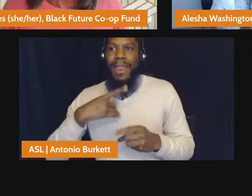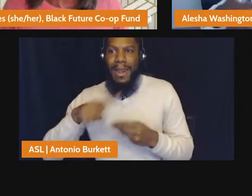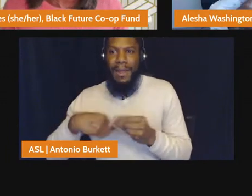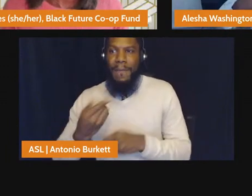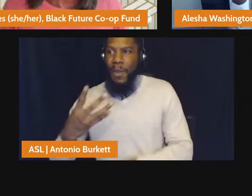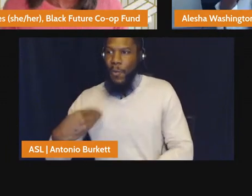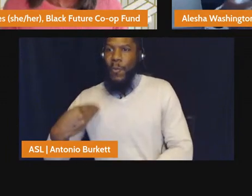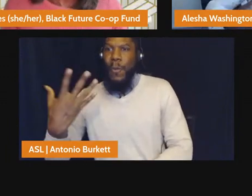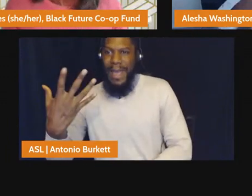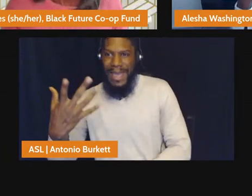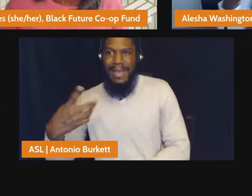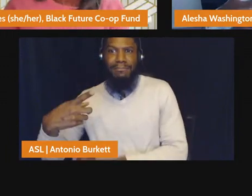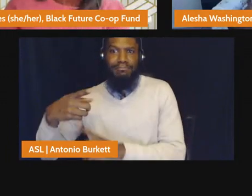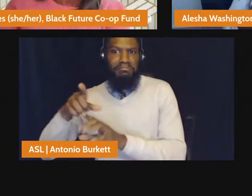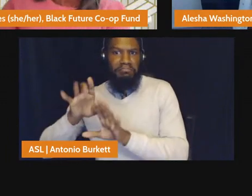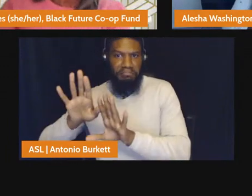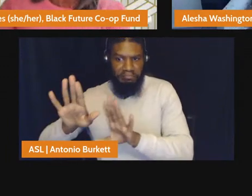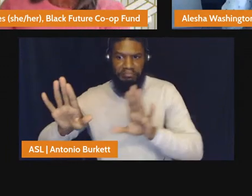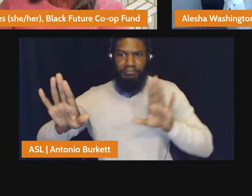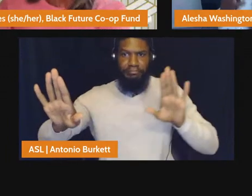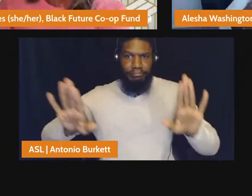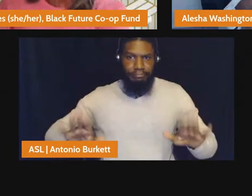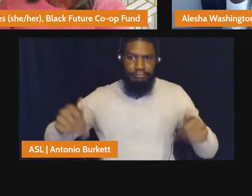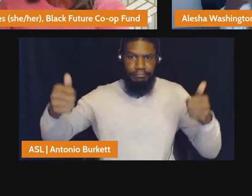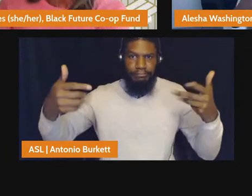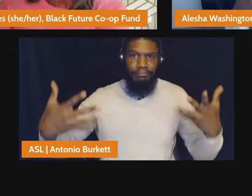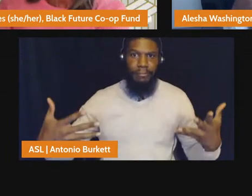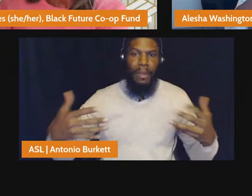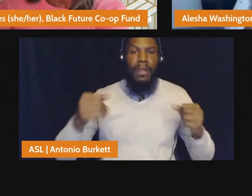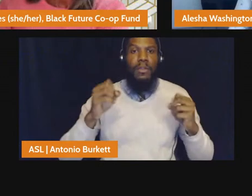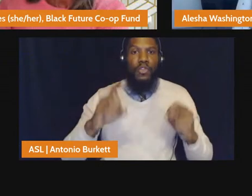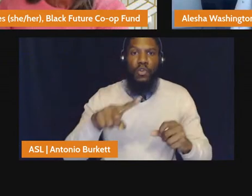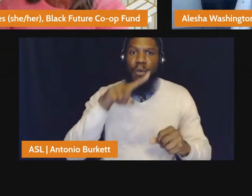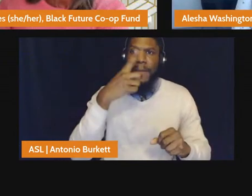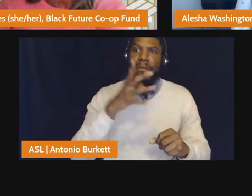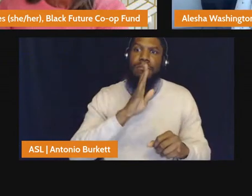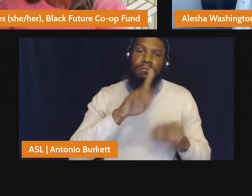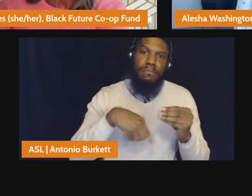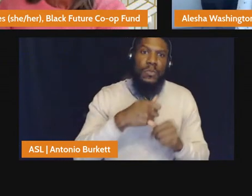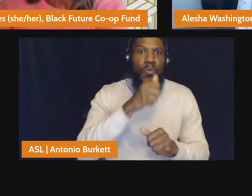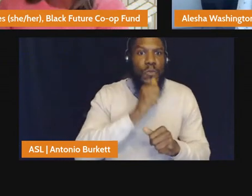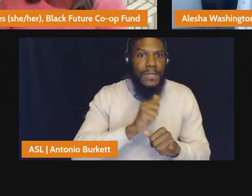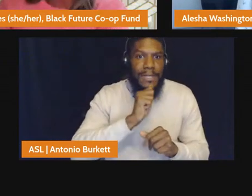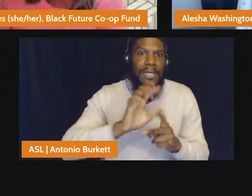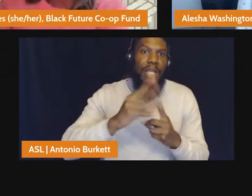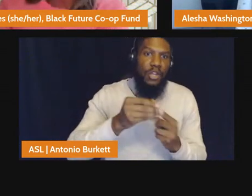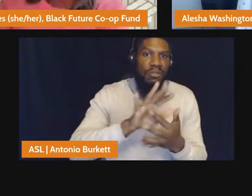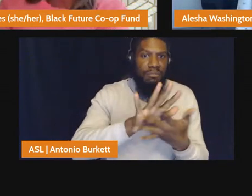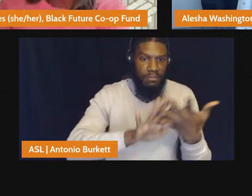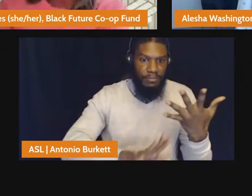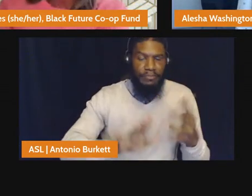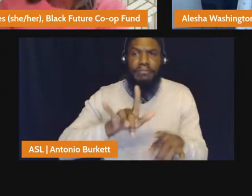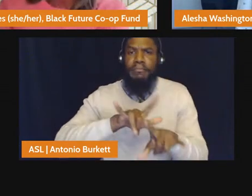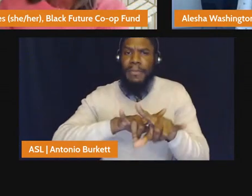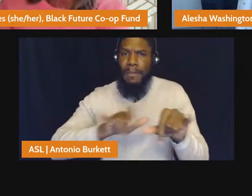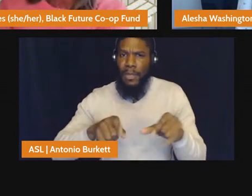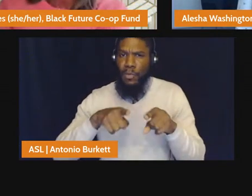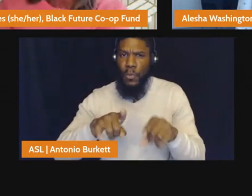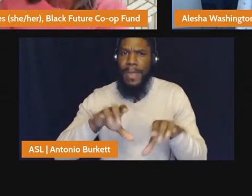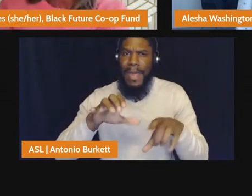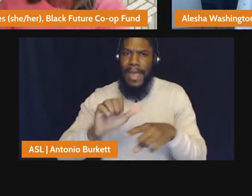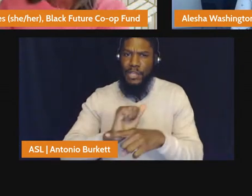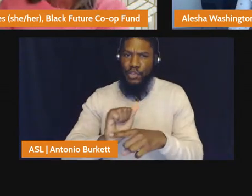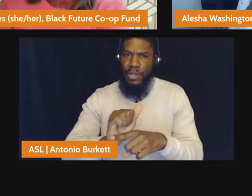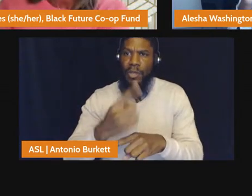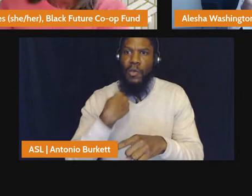lot around the cultural experience that Black folks would bring out, resilience, all of the things. But then there was also a part of the exercise that talked about what